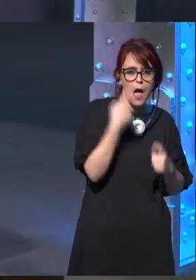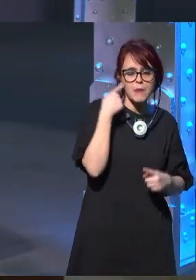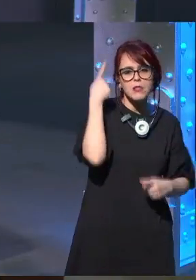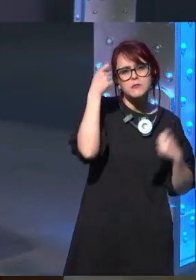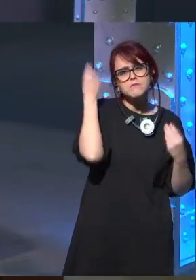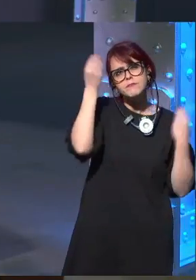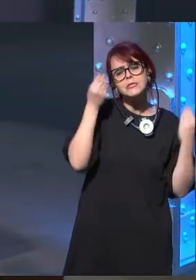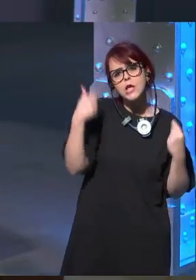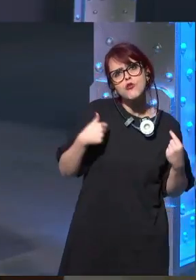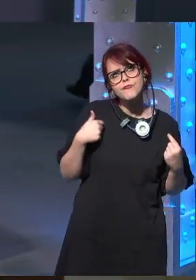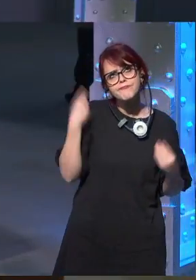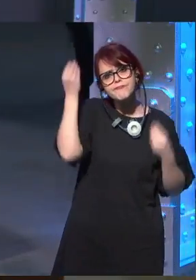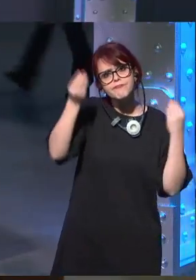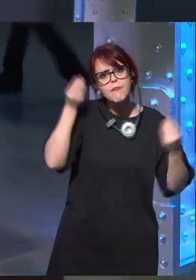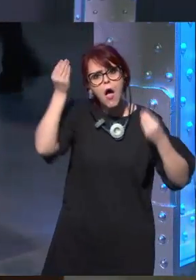then I went, doesn't matter.